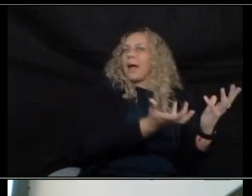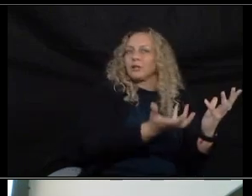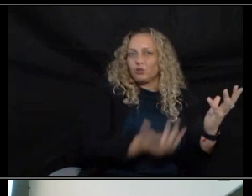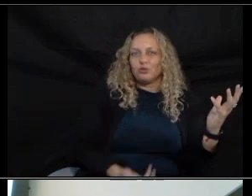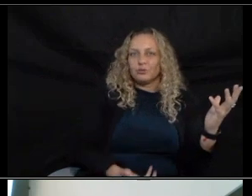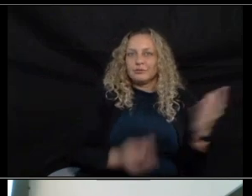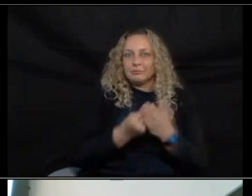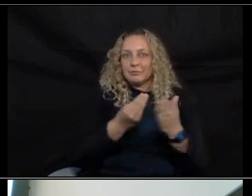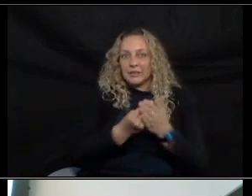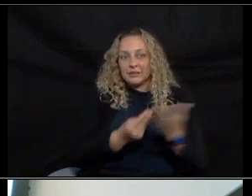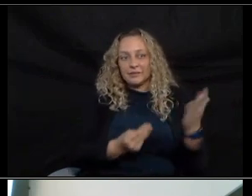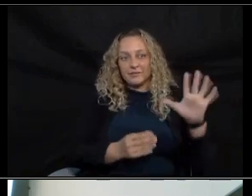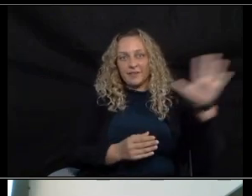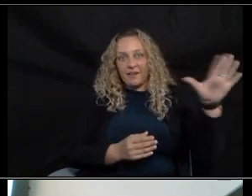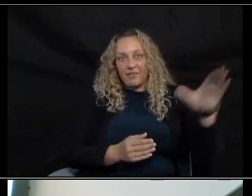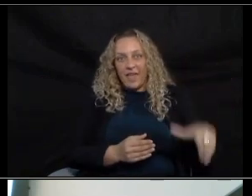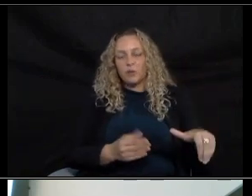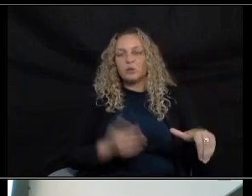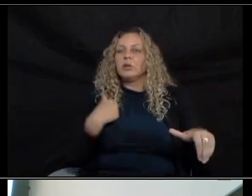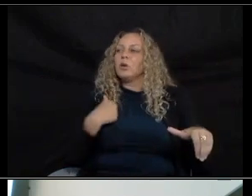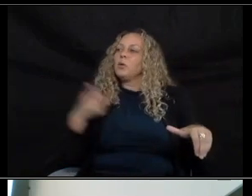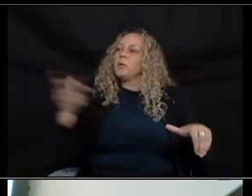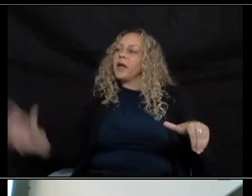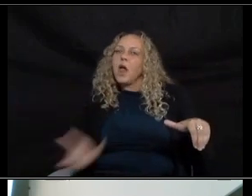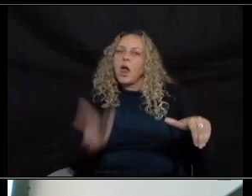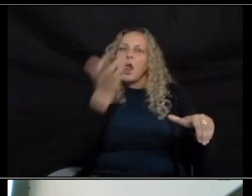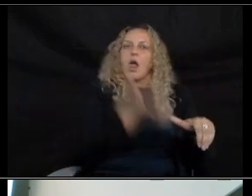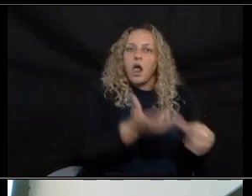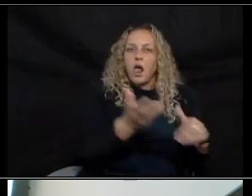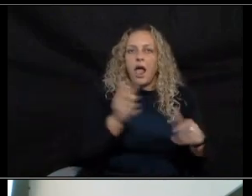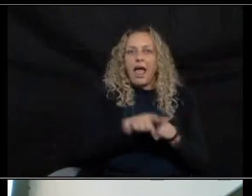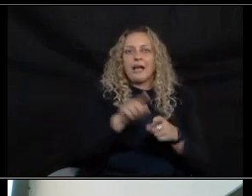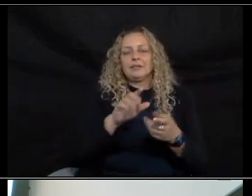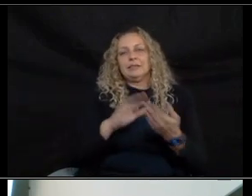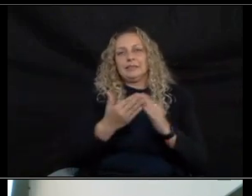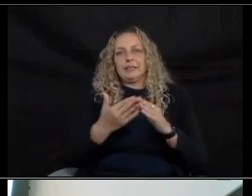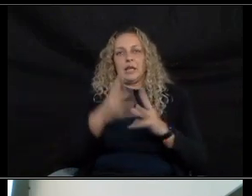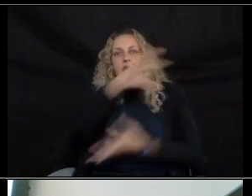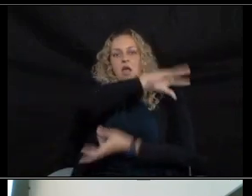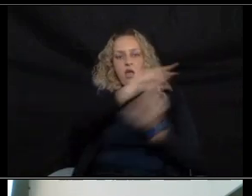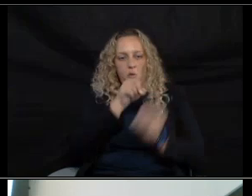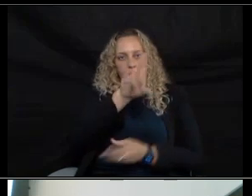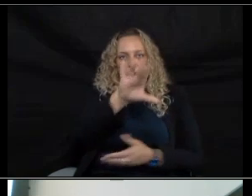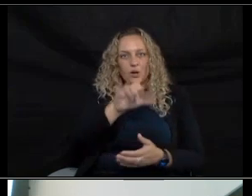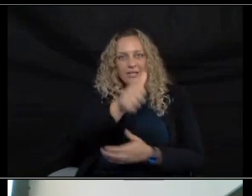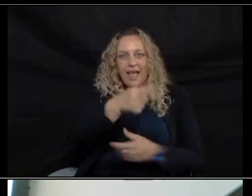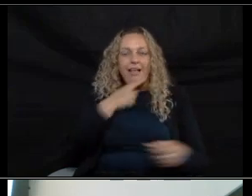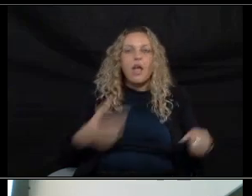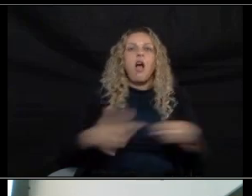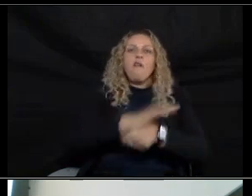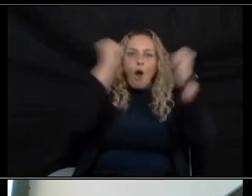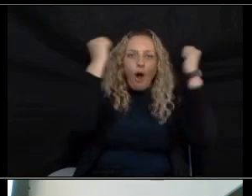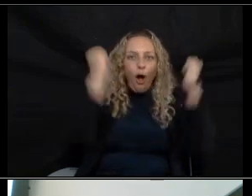city puts up $55,000, let's match it with $55,000 and make it $110,000 and cover almost all of